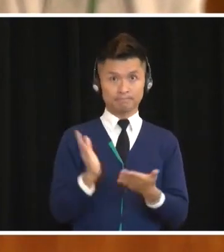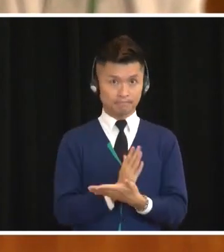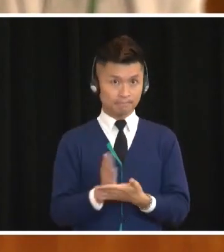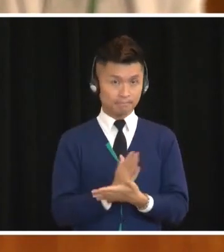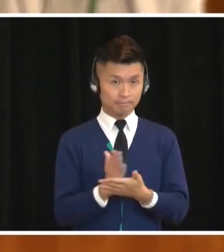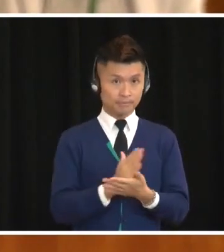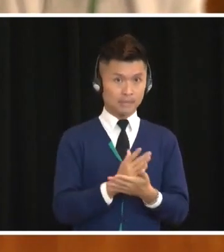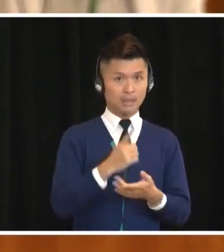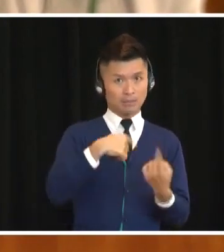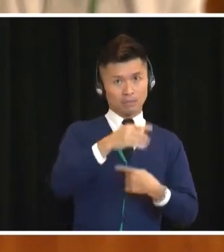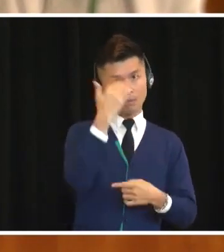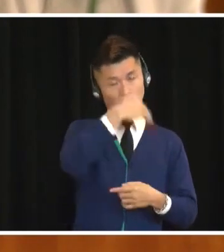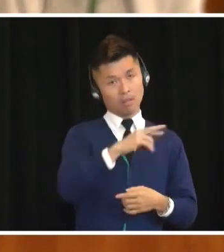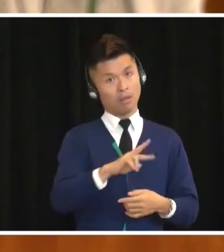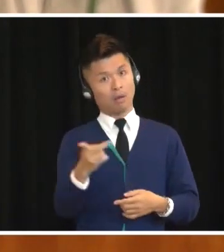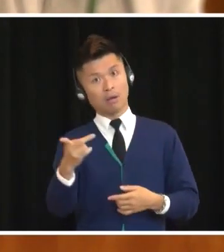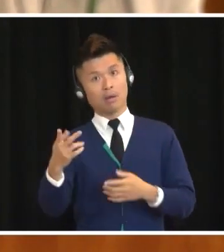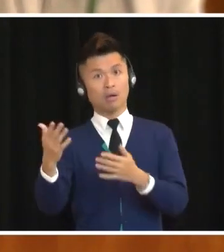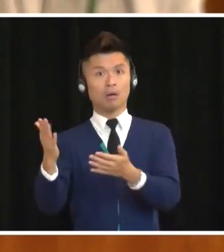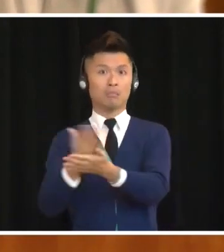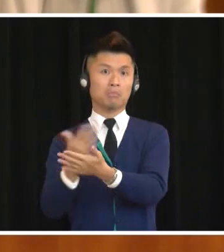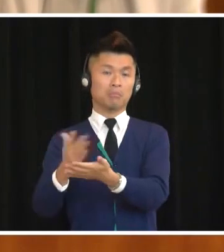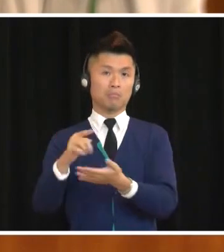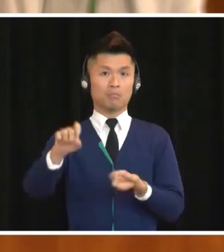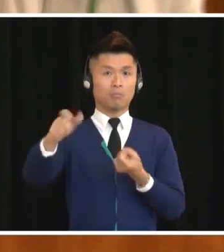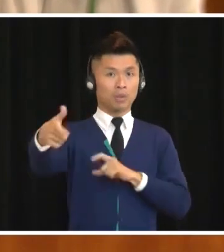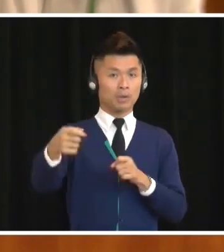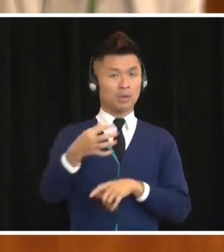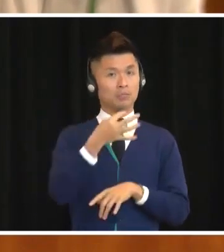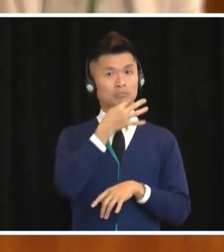So with this background knowledge, I